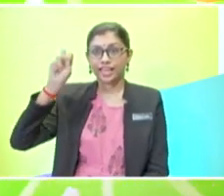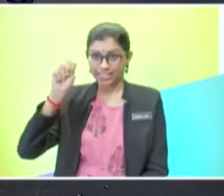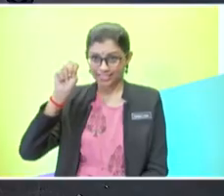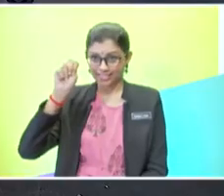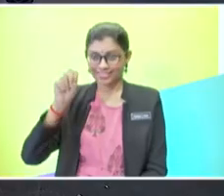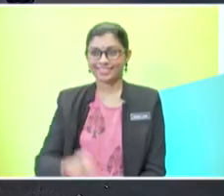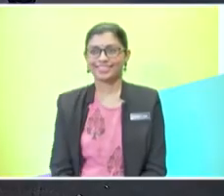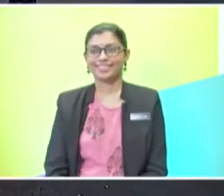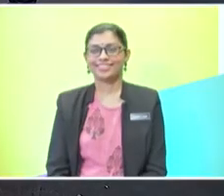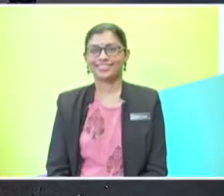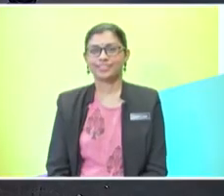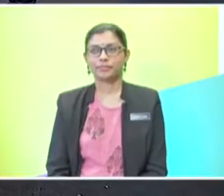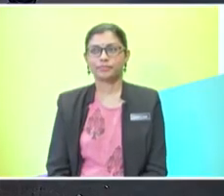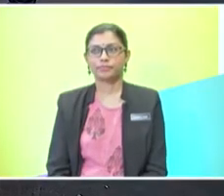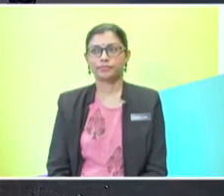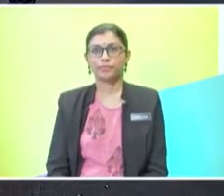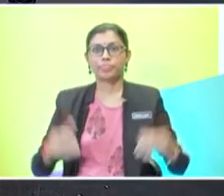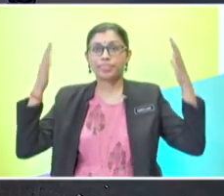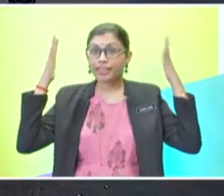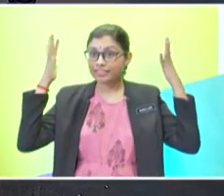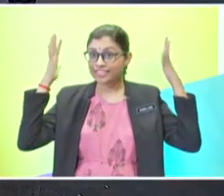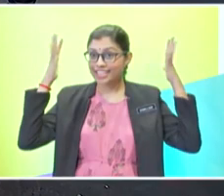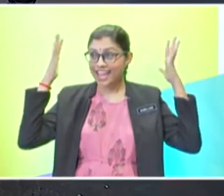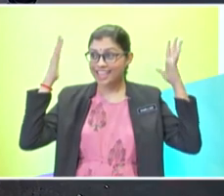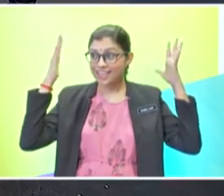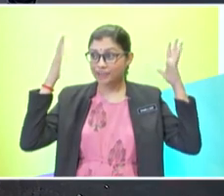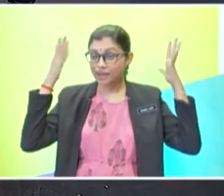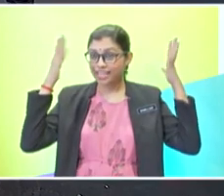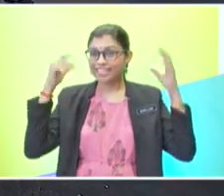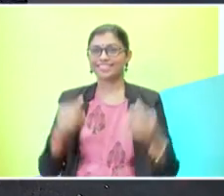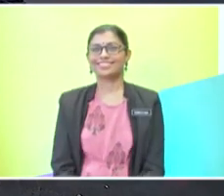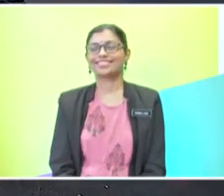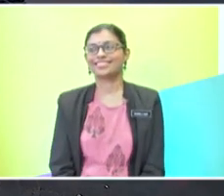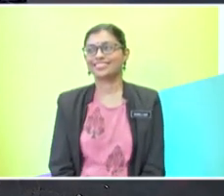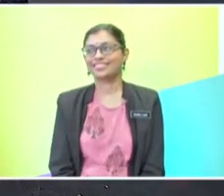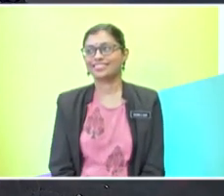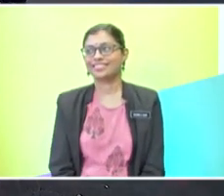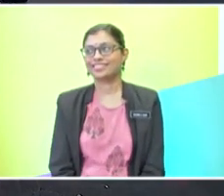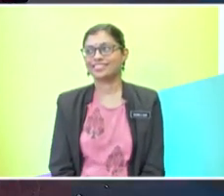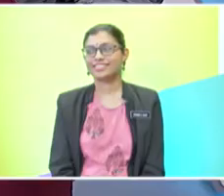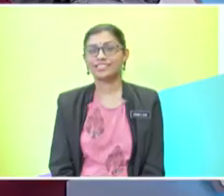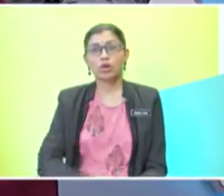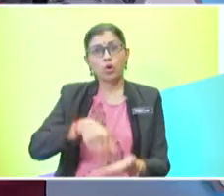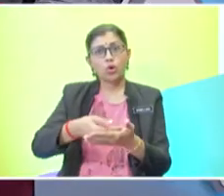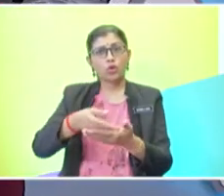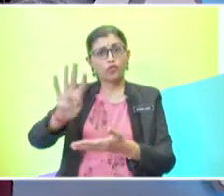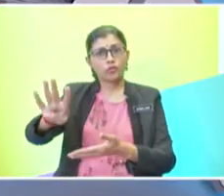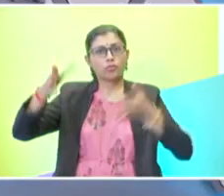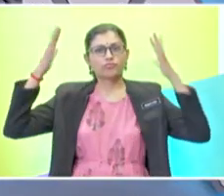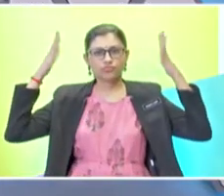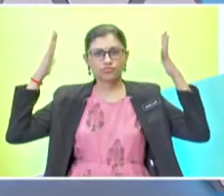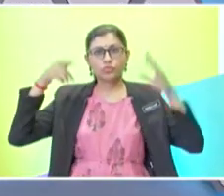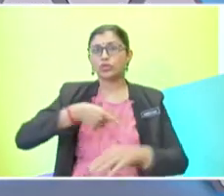C-H-I-C-K-E-N. Chicken. All right. Well done, everyone. Well done, everyone. All four of you. Well done. Well done. Well